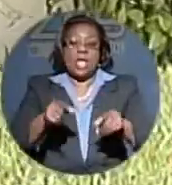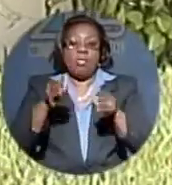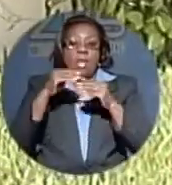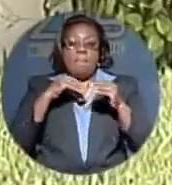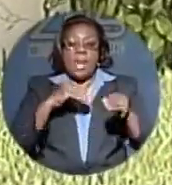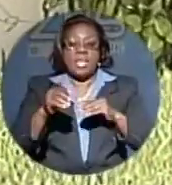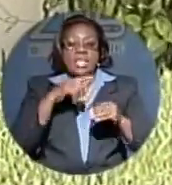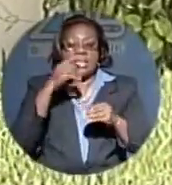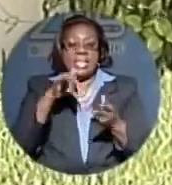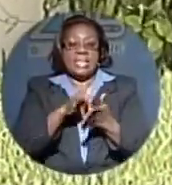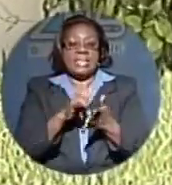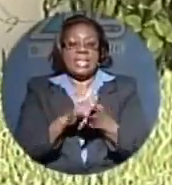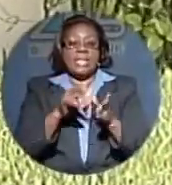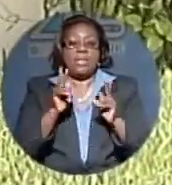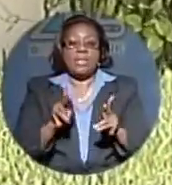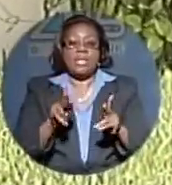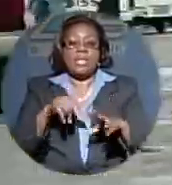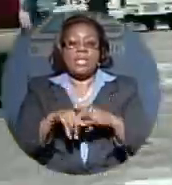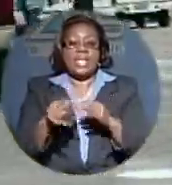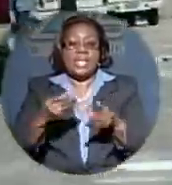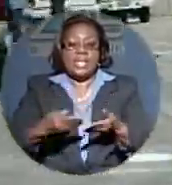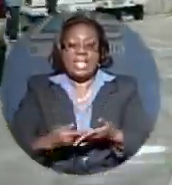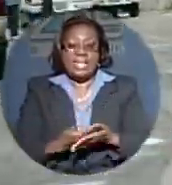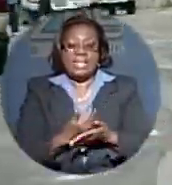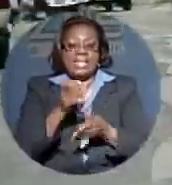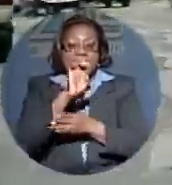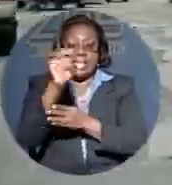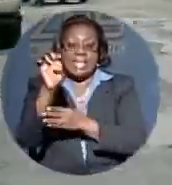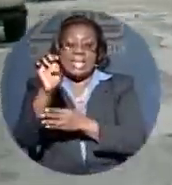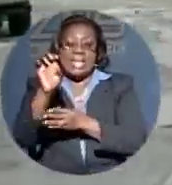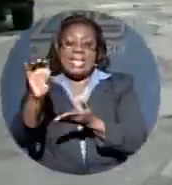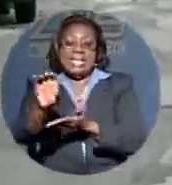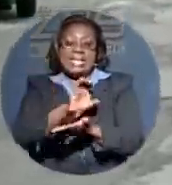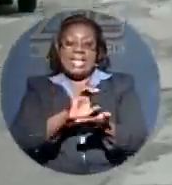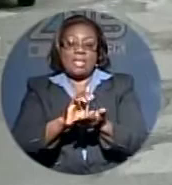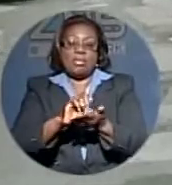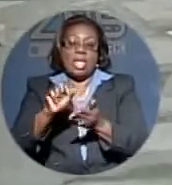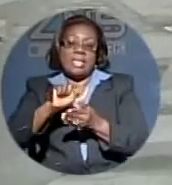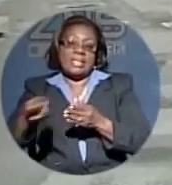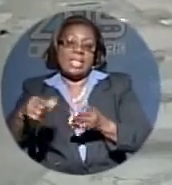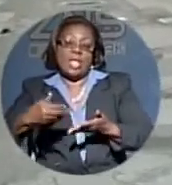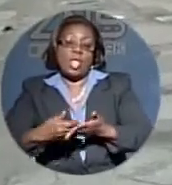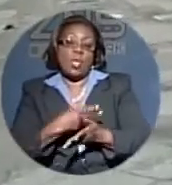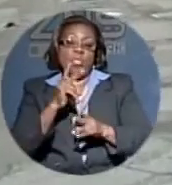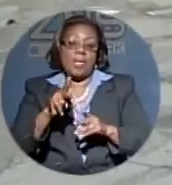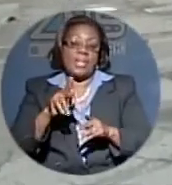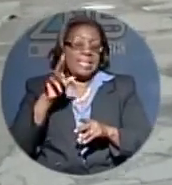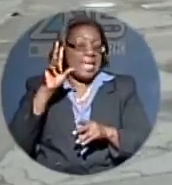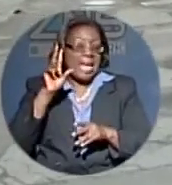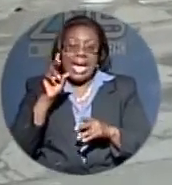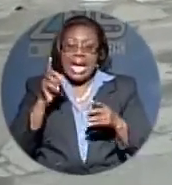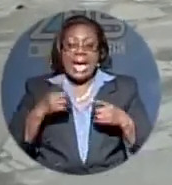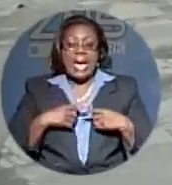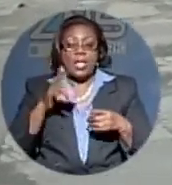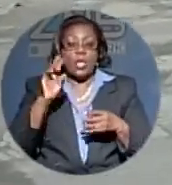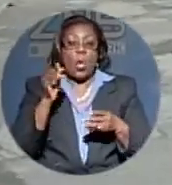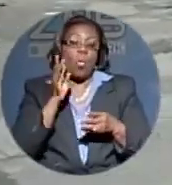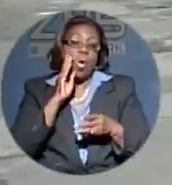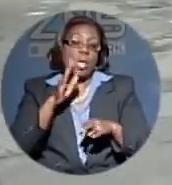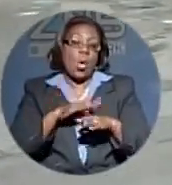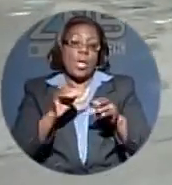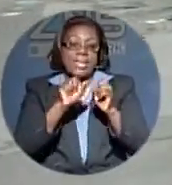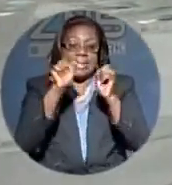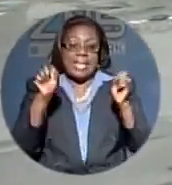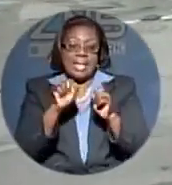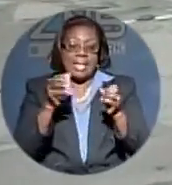Deal, he said consumers in eastern, southern, and central New Providence either had very low pressure or no water at all Saturday morning. Deal says that